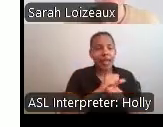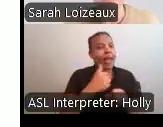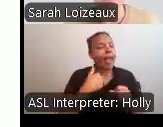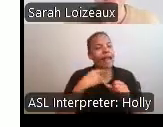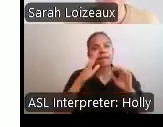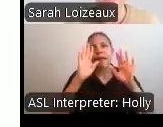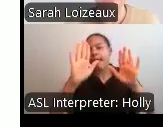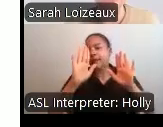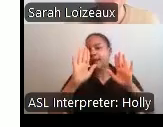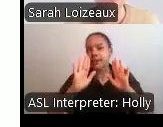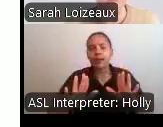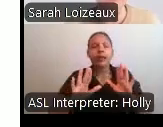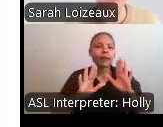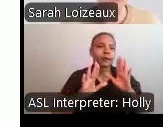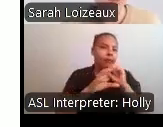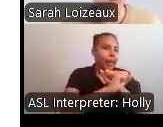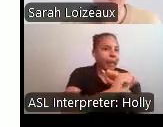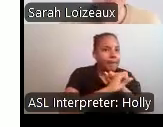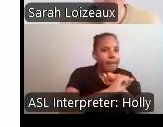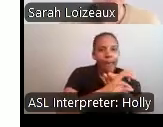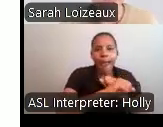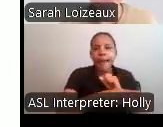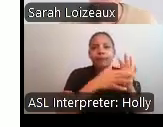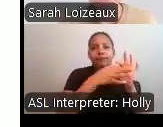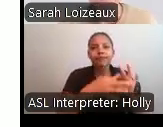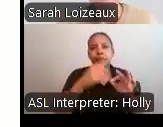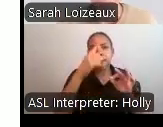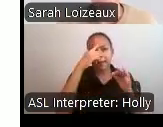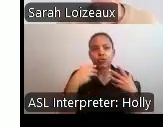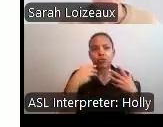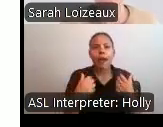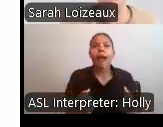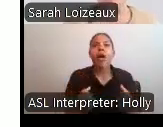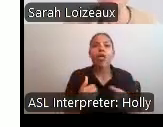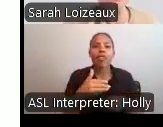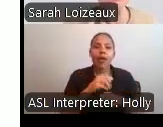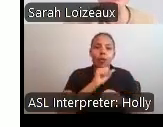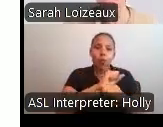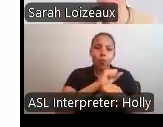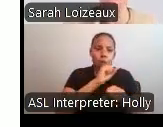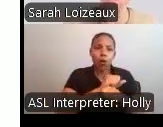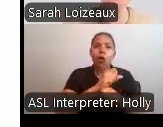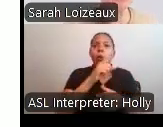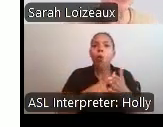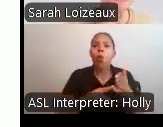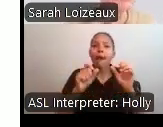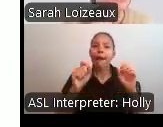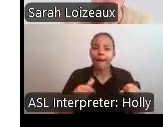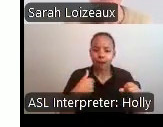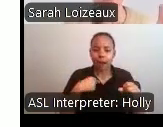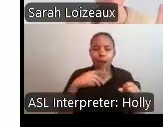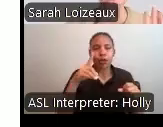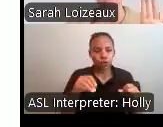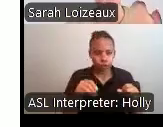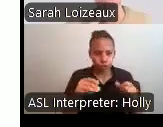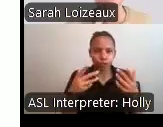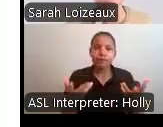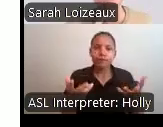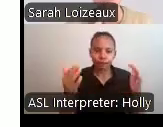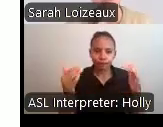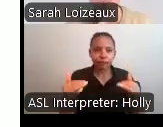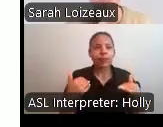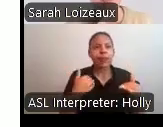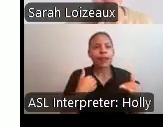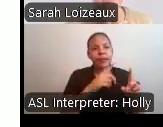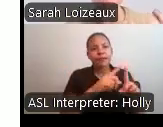campaign on mental health called Mental Health at Work. What can I do? They have posters. So we're talking about visual cues in a center, workplace